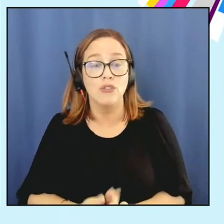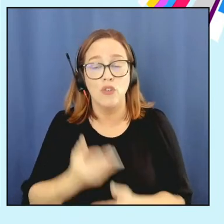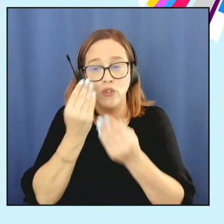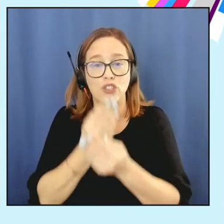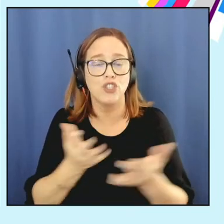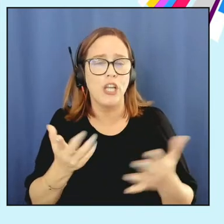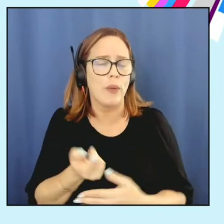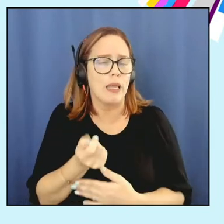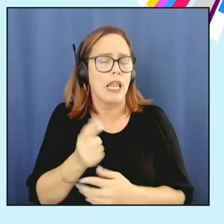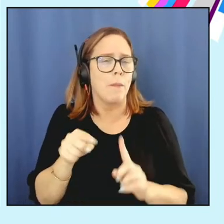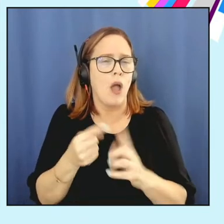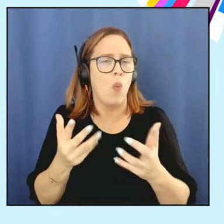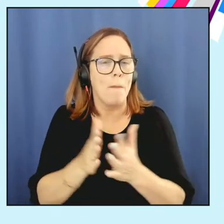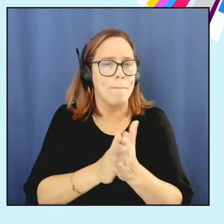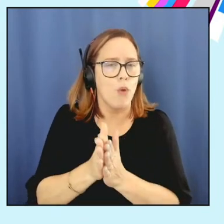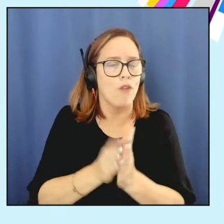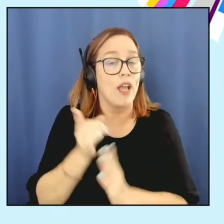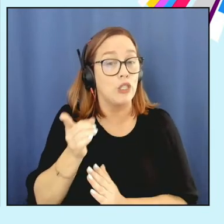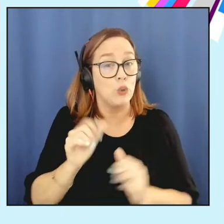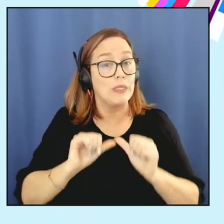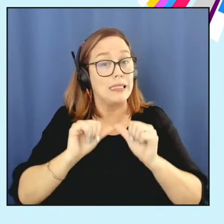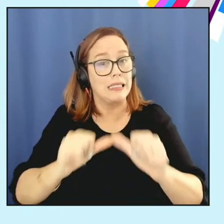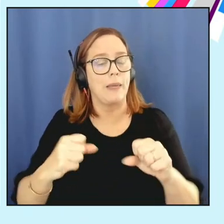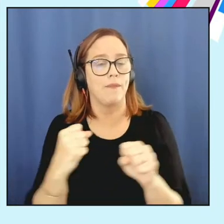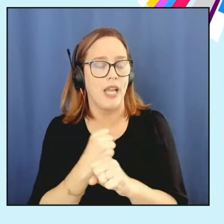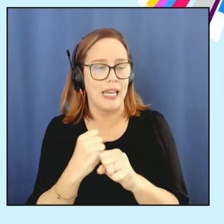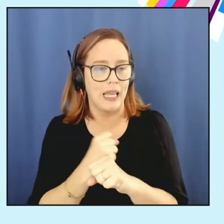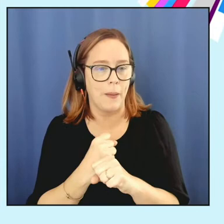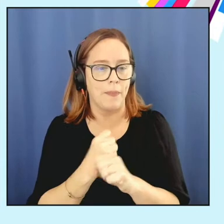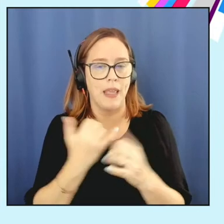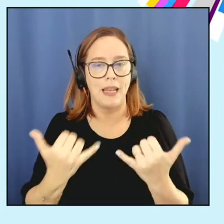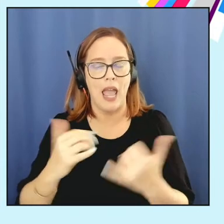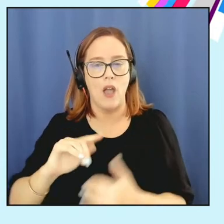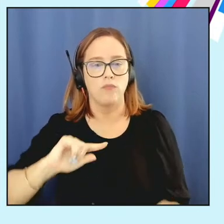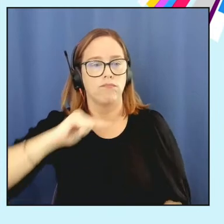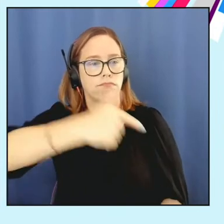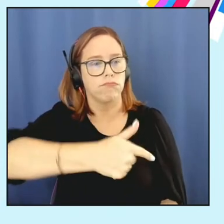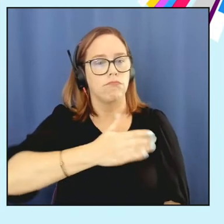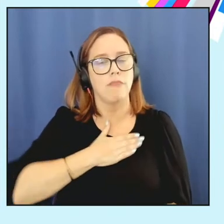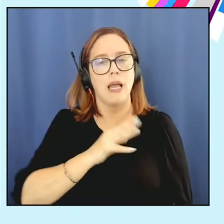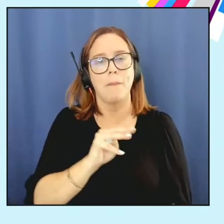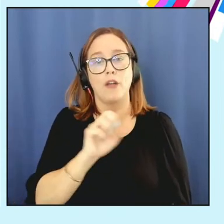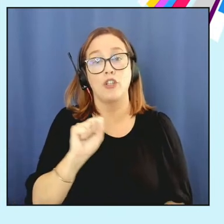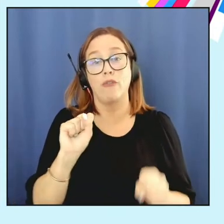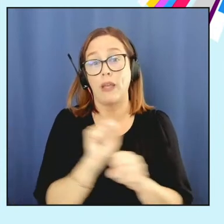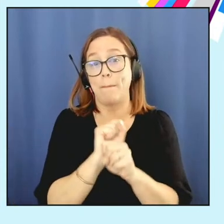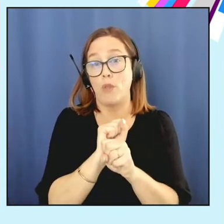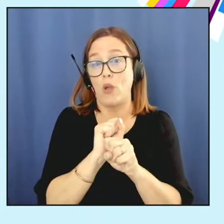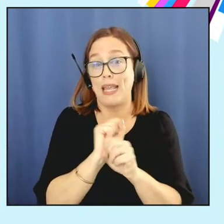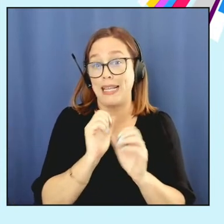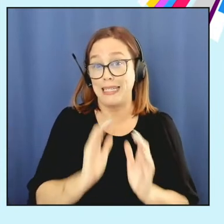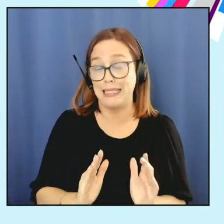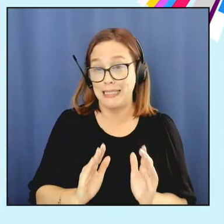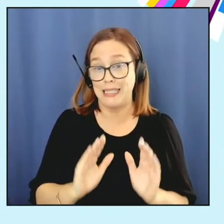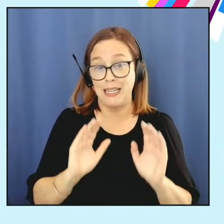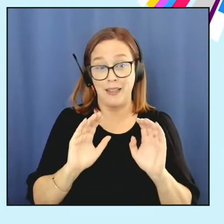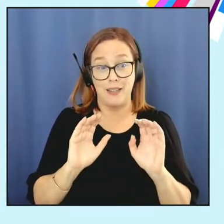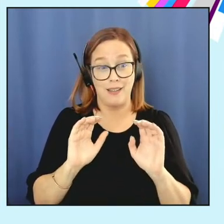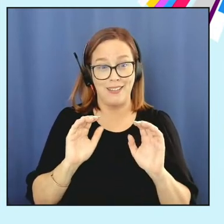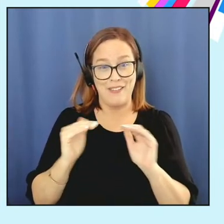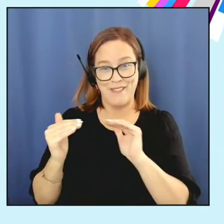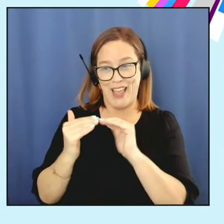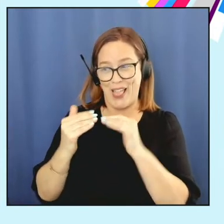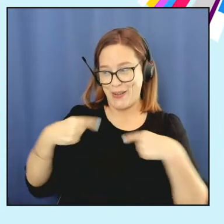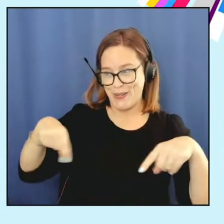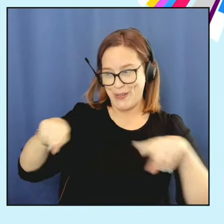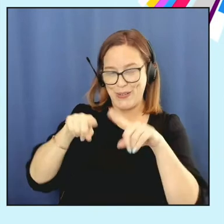what motivates you to keep fighting. Let me turn to my Microsoft employees. Can you tell my fellow Microsoft employees, I should